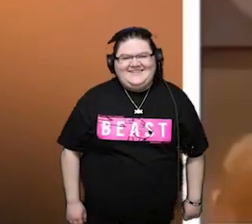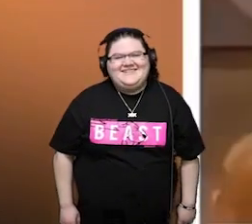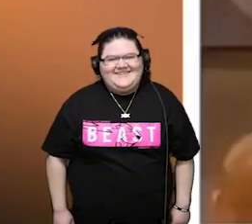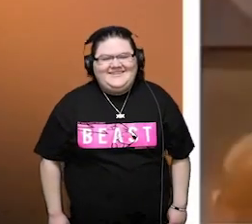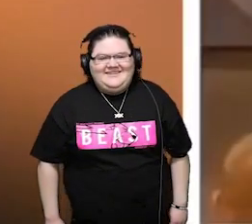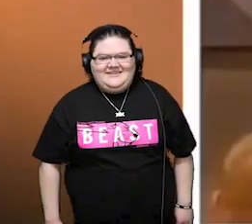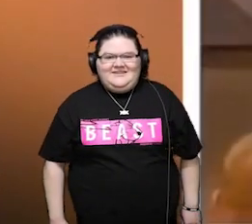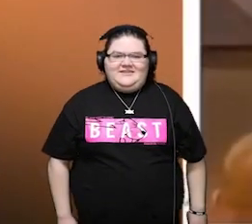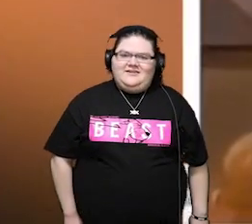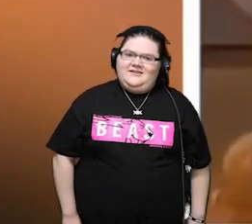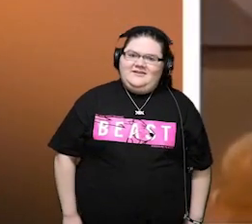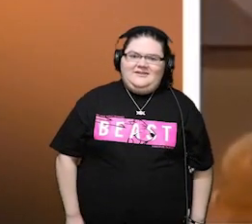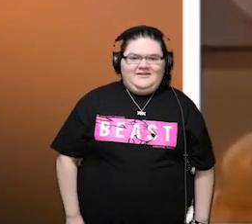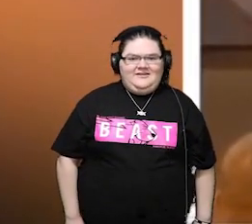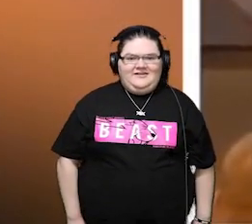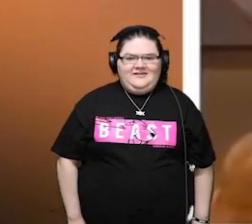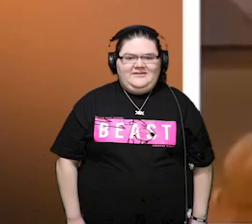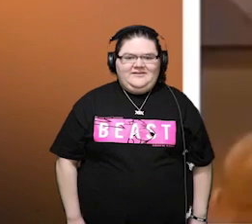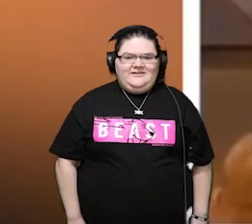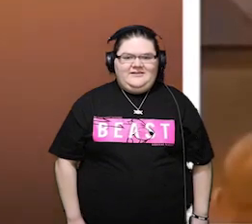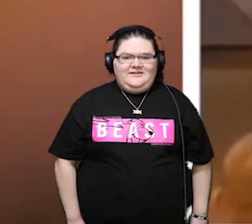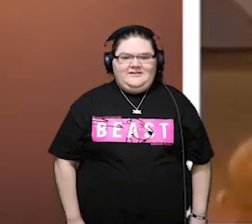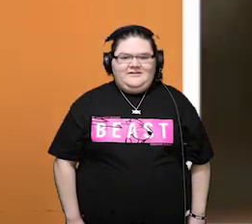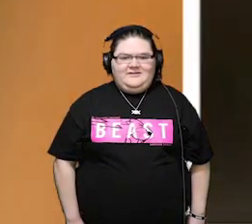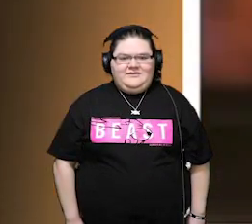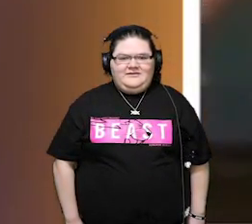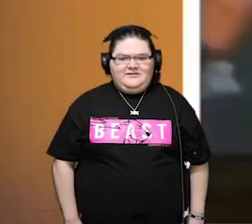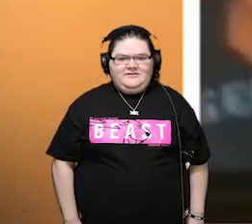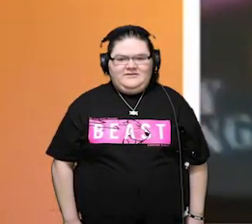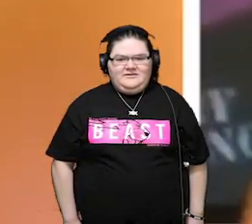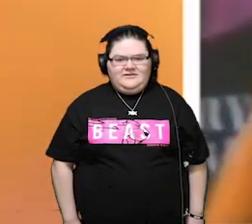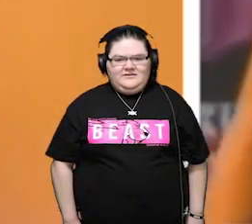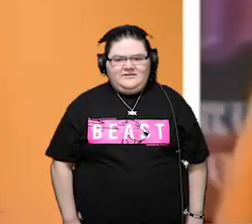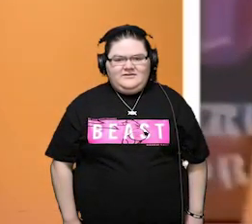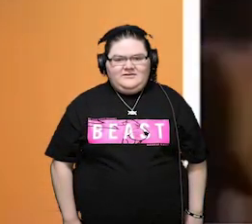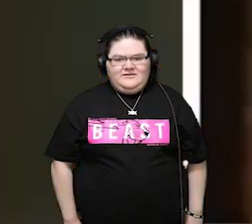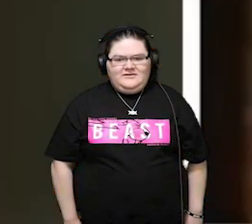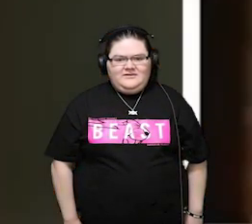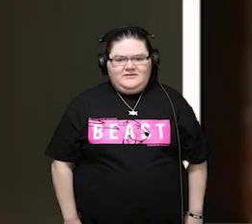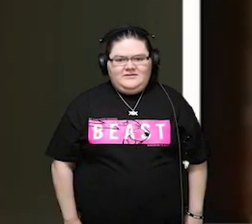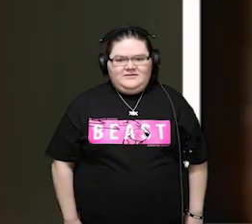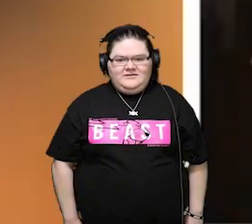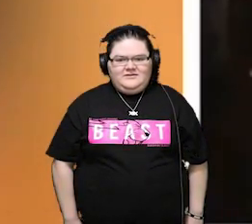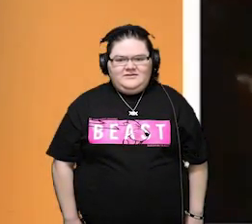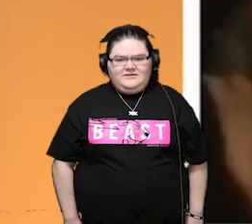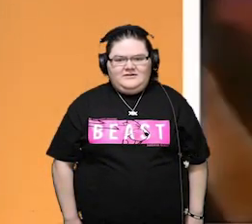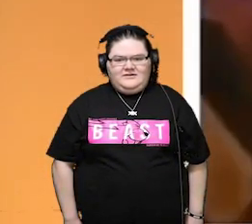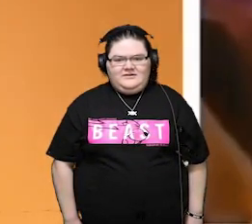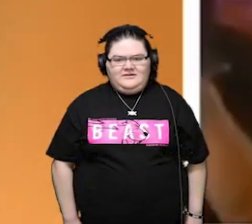Nice. But I have a confession. I'm black. You're what?